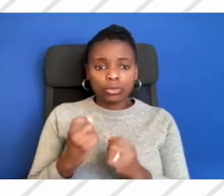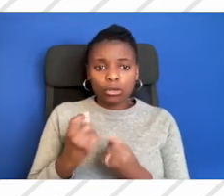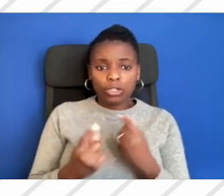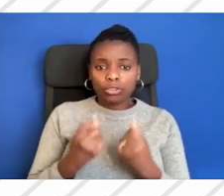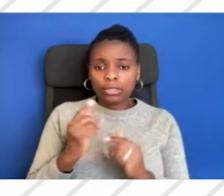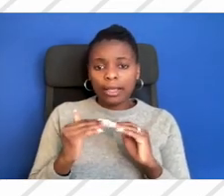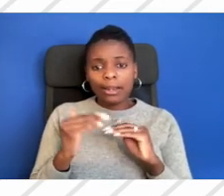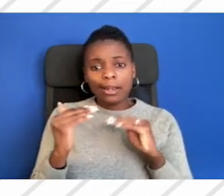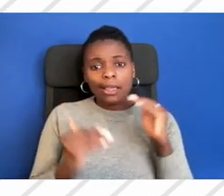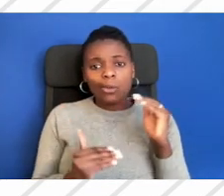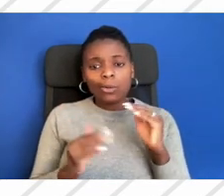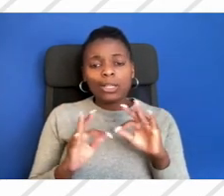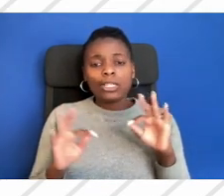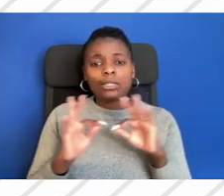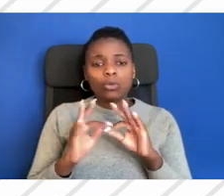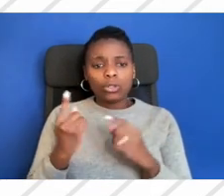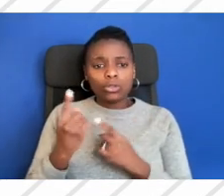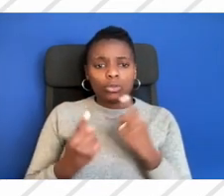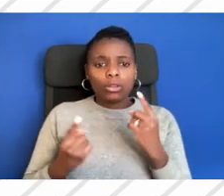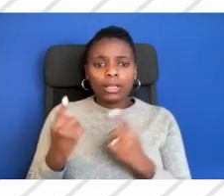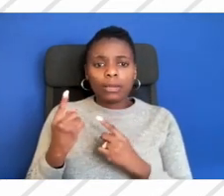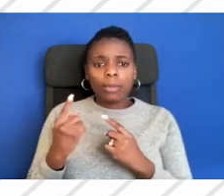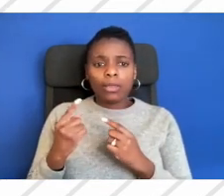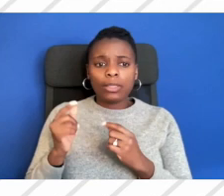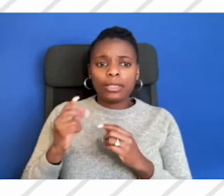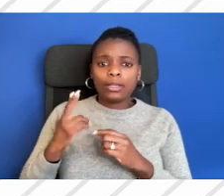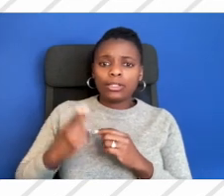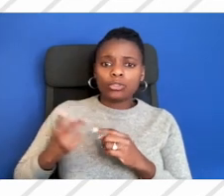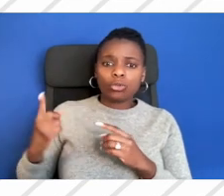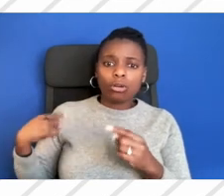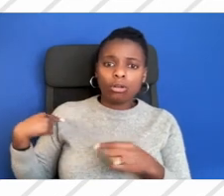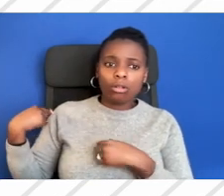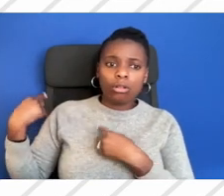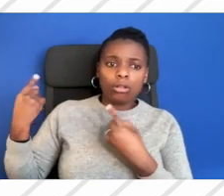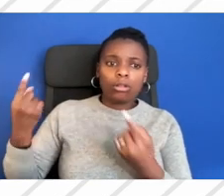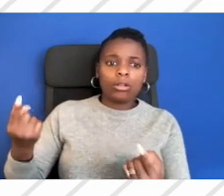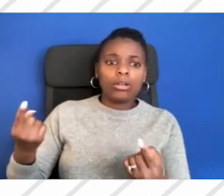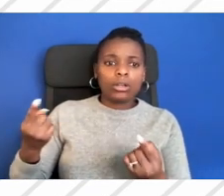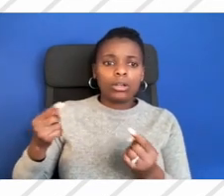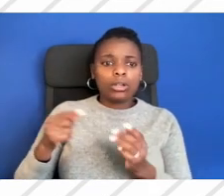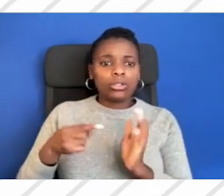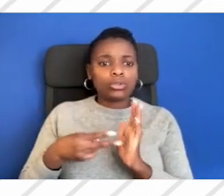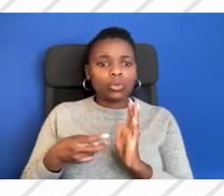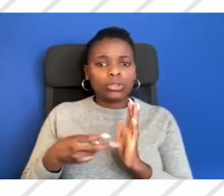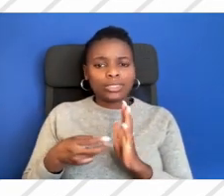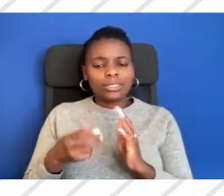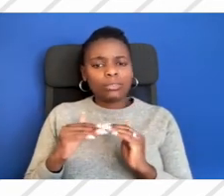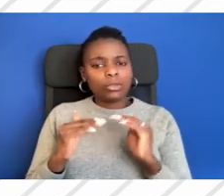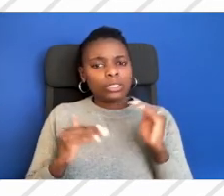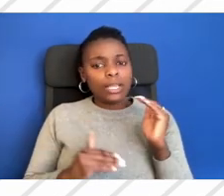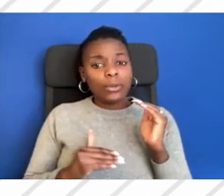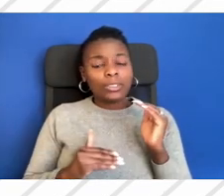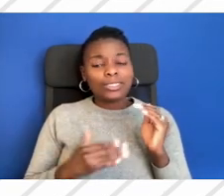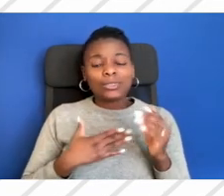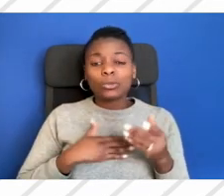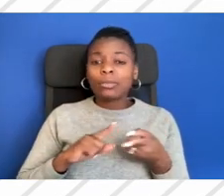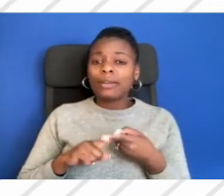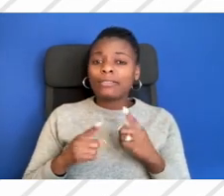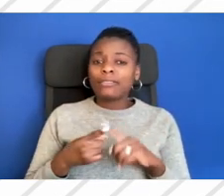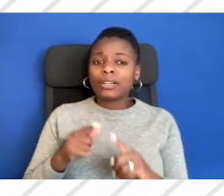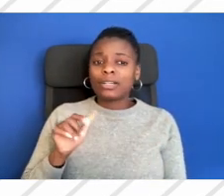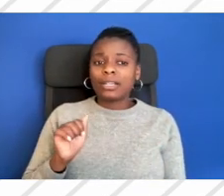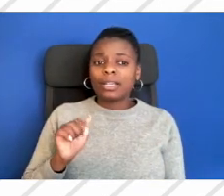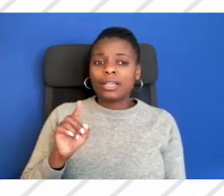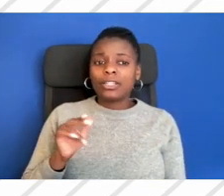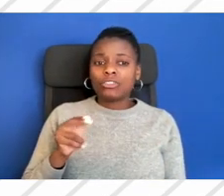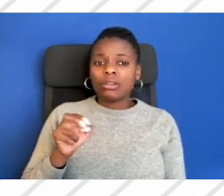structural and historical sources of those inequities. So when my colleague and friend, Adriana Galvan, was up here earlier, she mentioned our